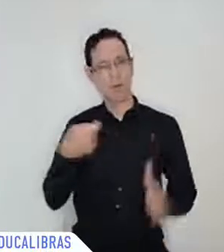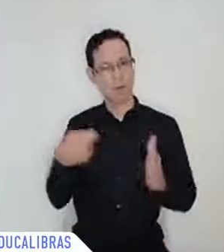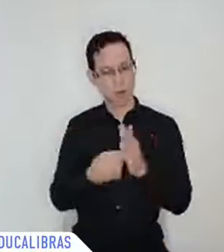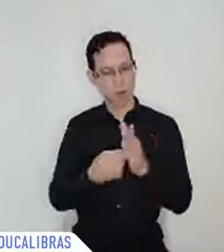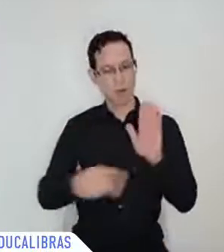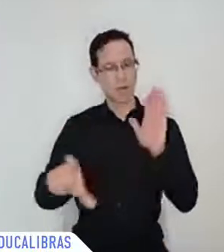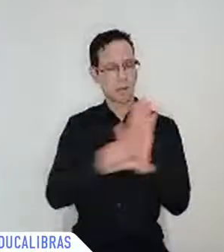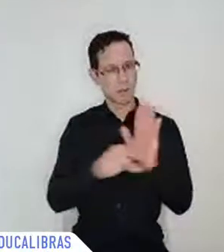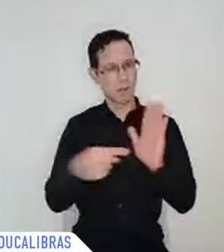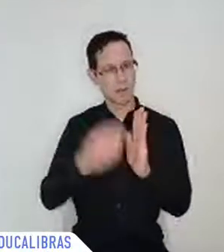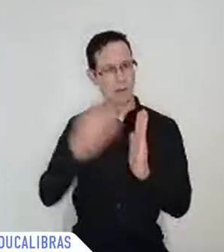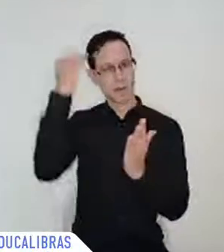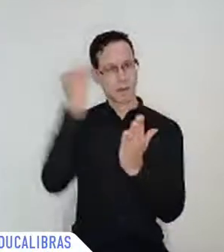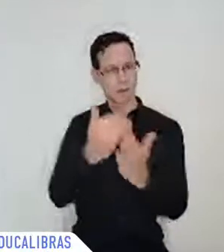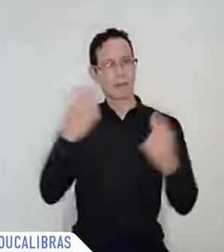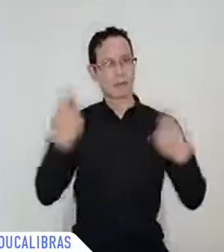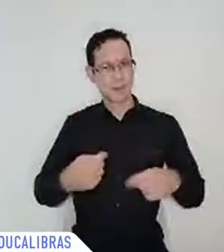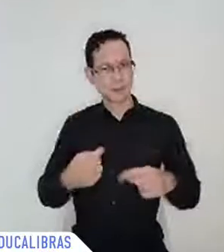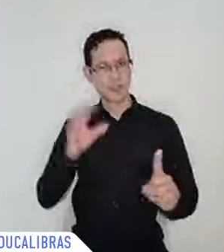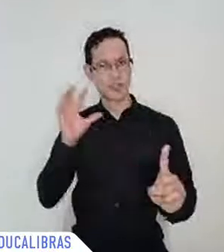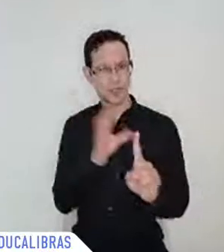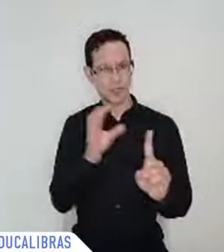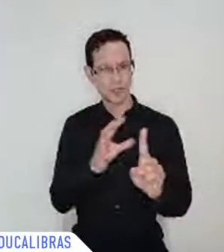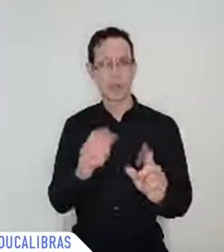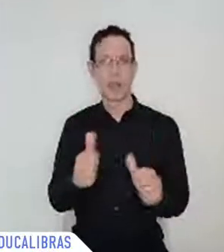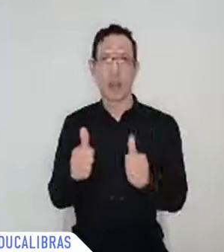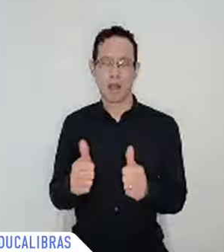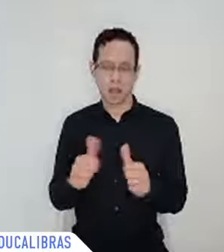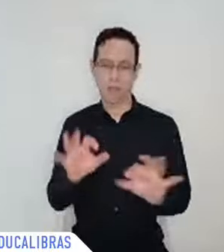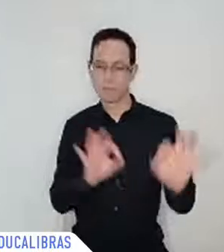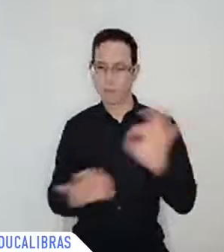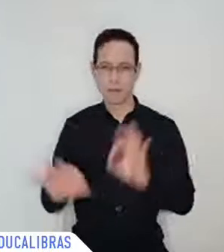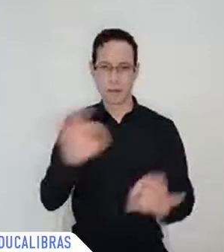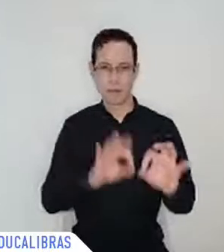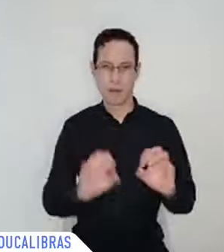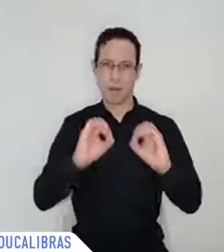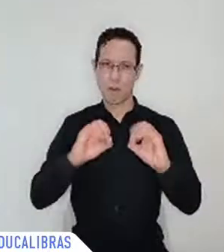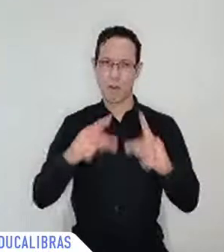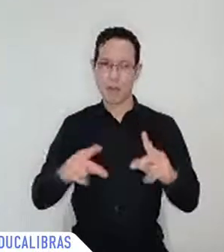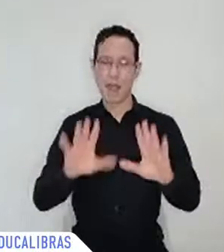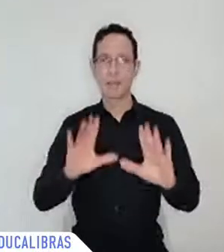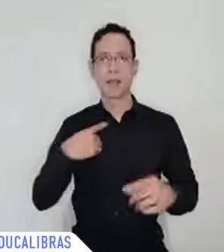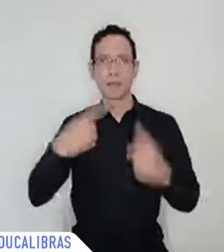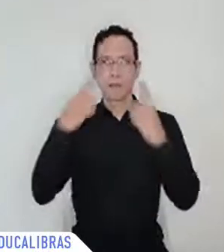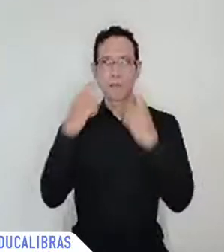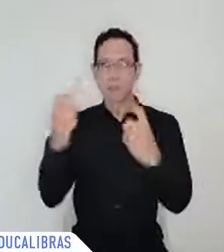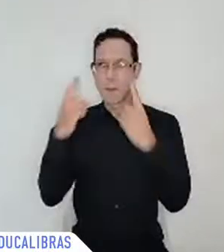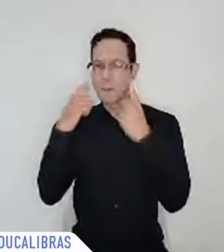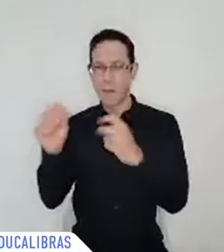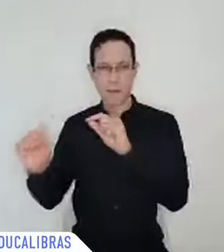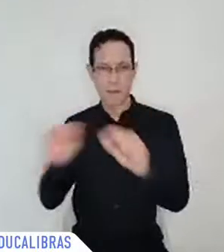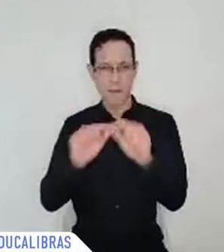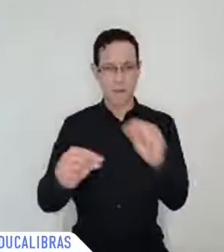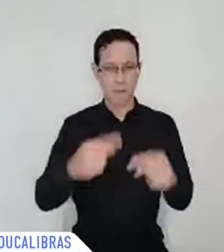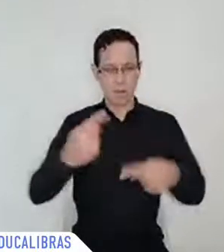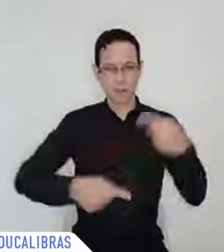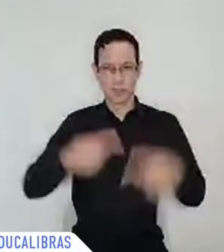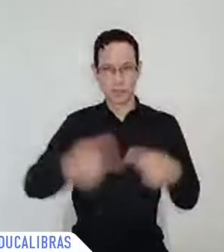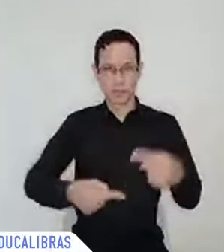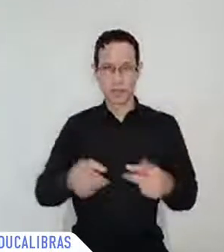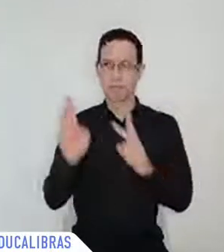government. But we still have the feeling that the attempts to try